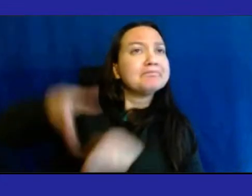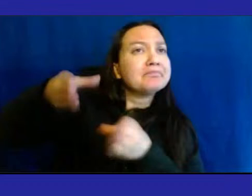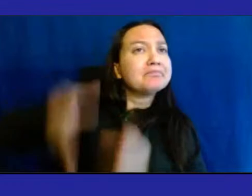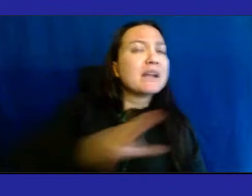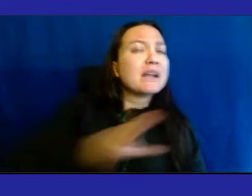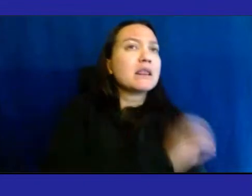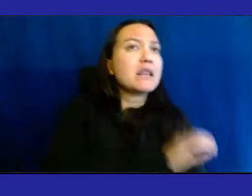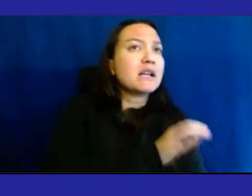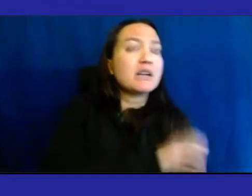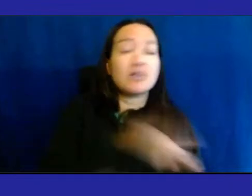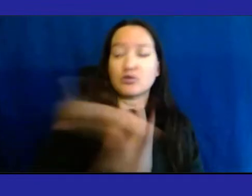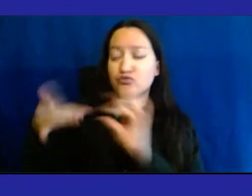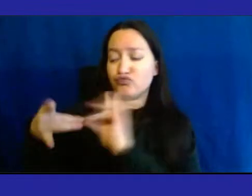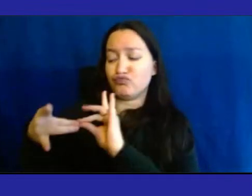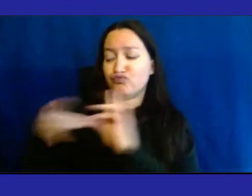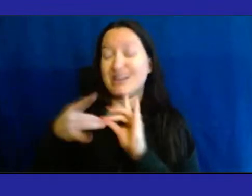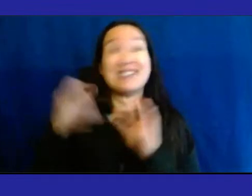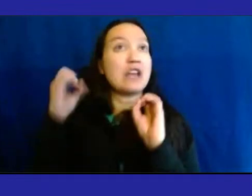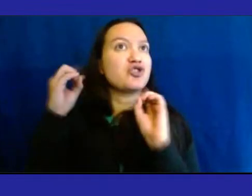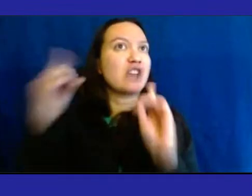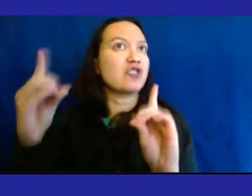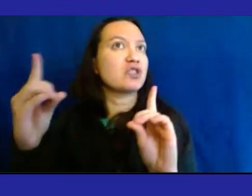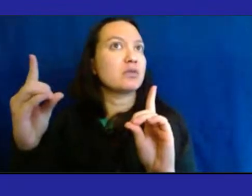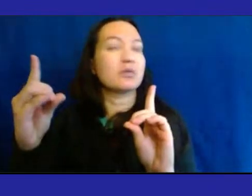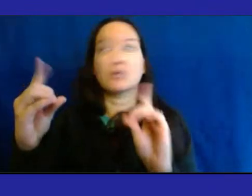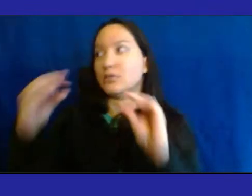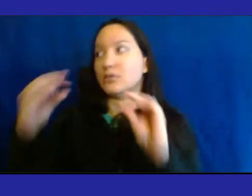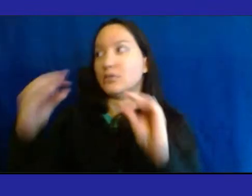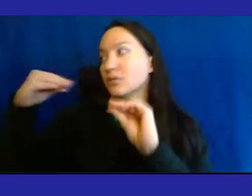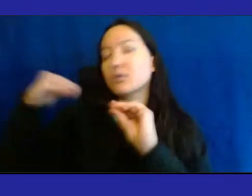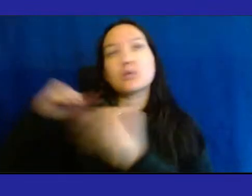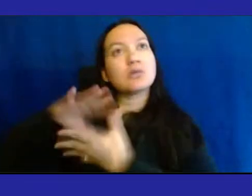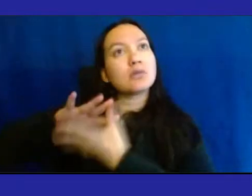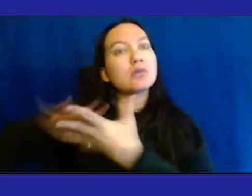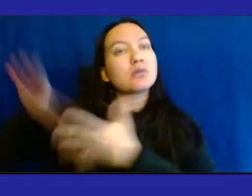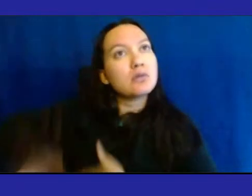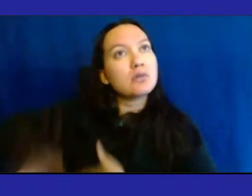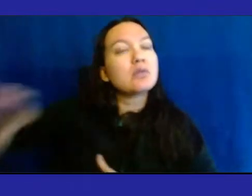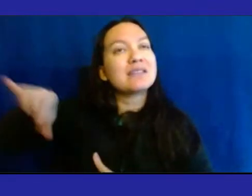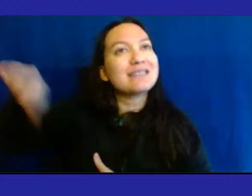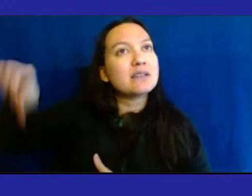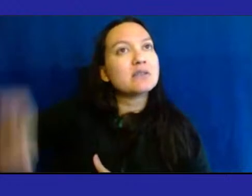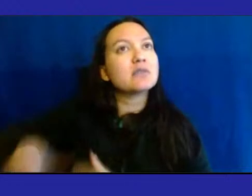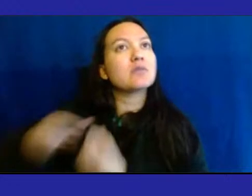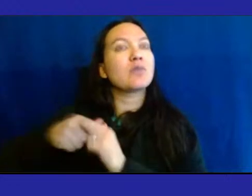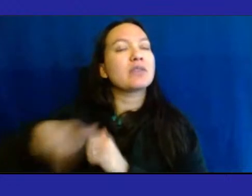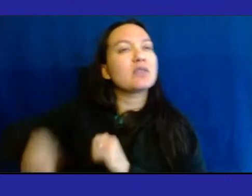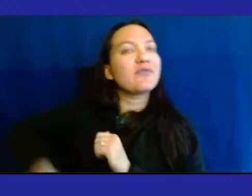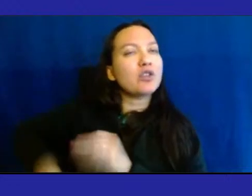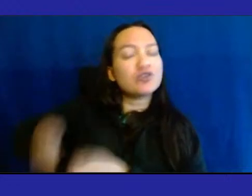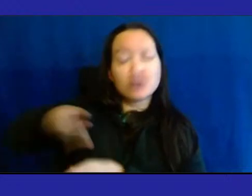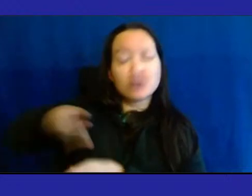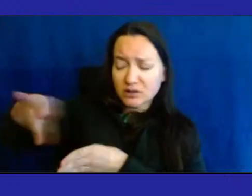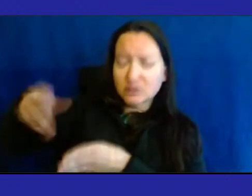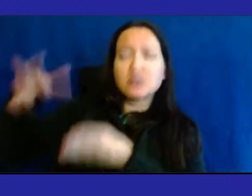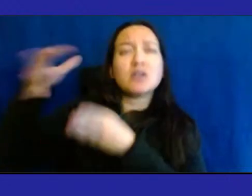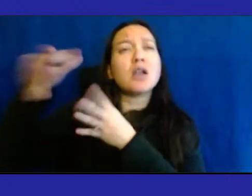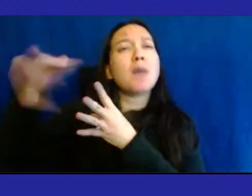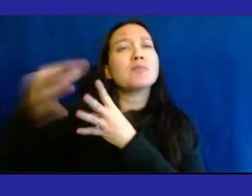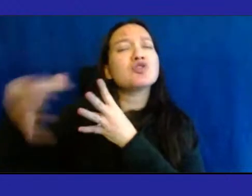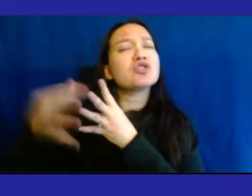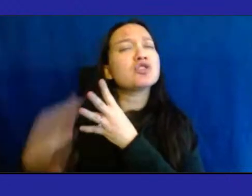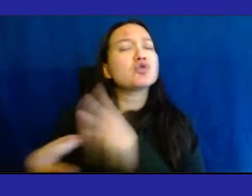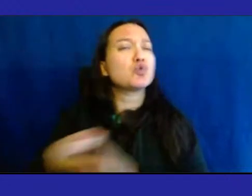patient education? So what kinds of education are patients getting across our system in nephrology in terms of their options as they are